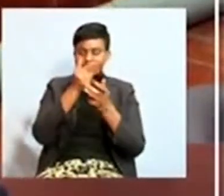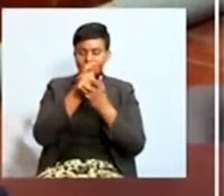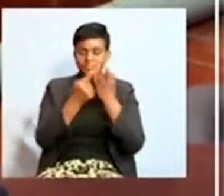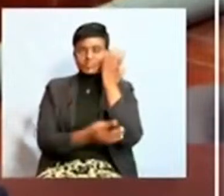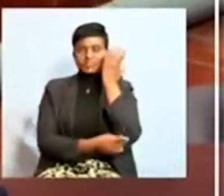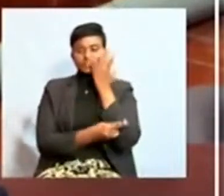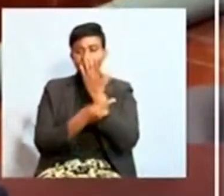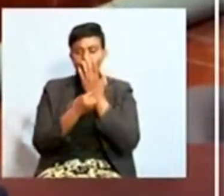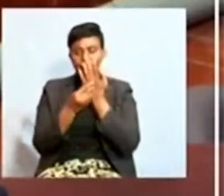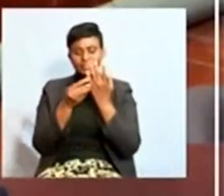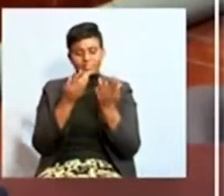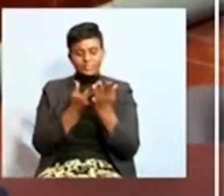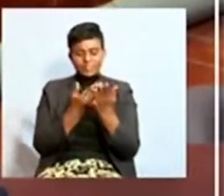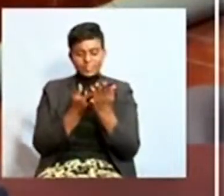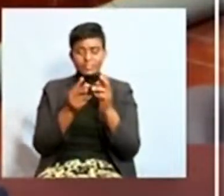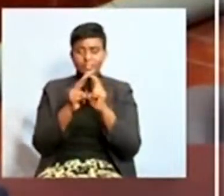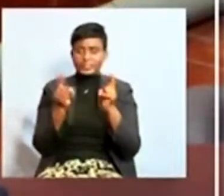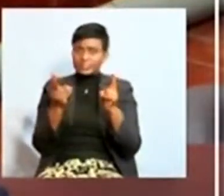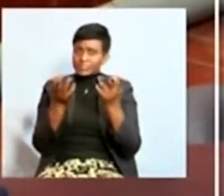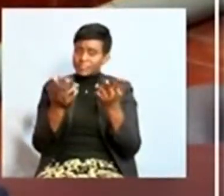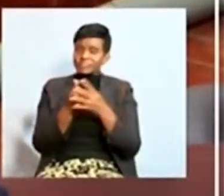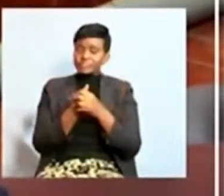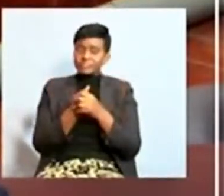development. So